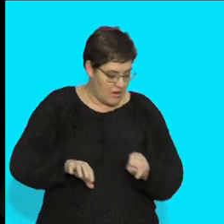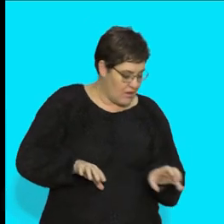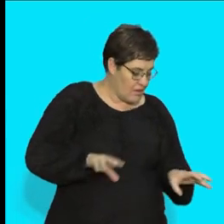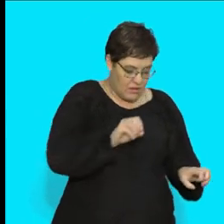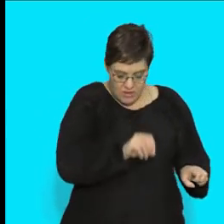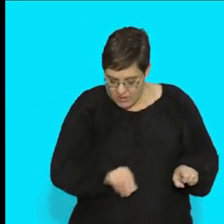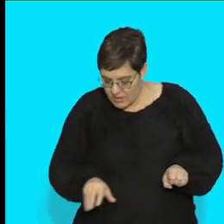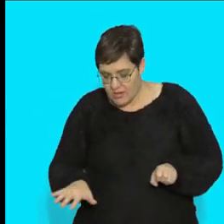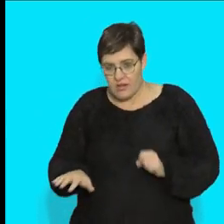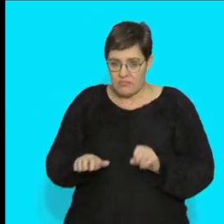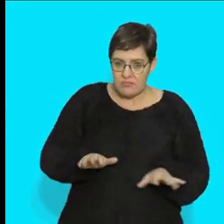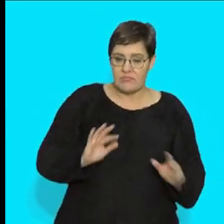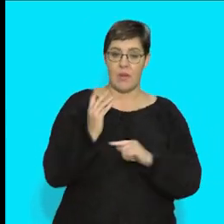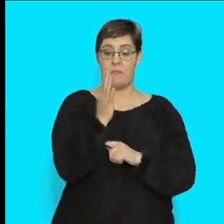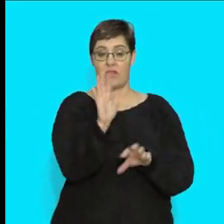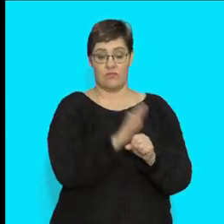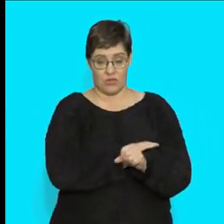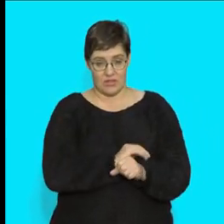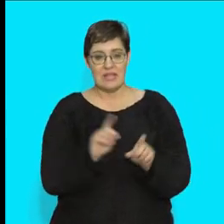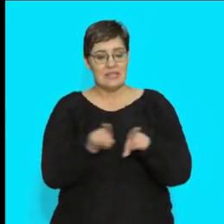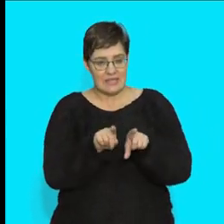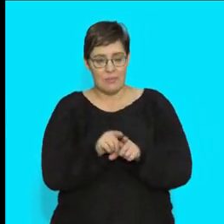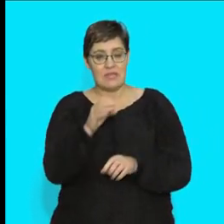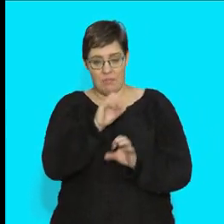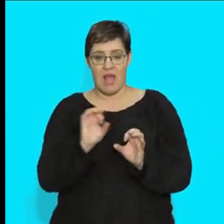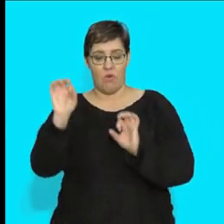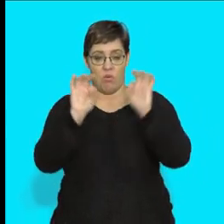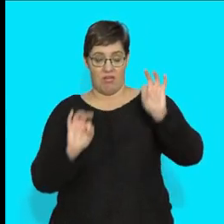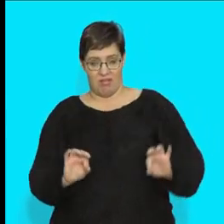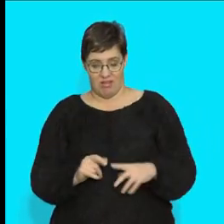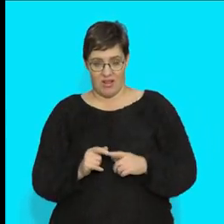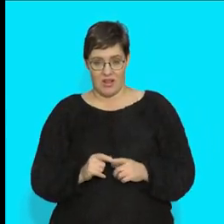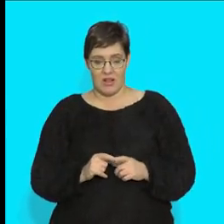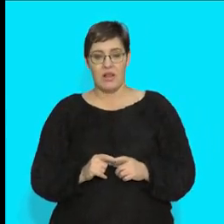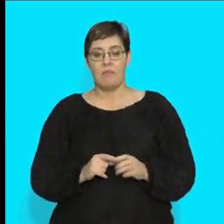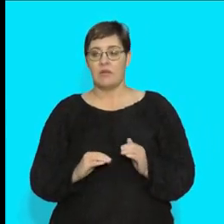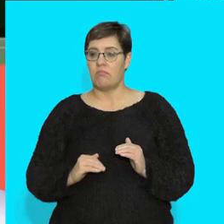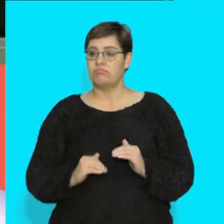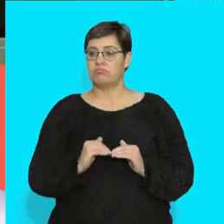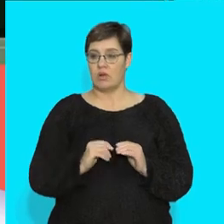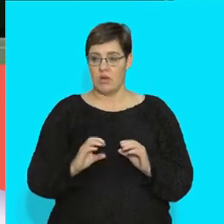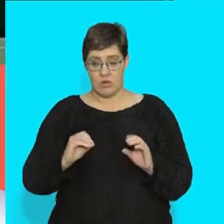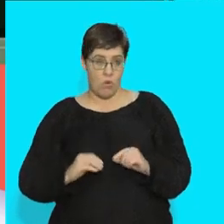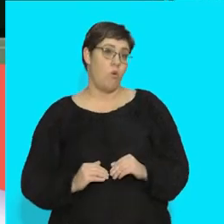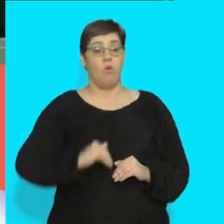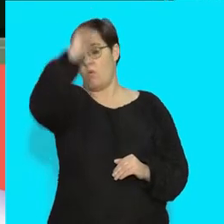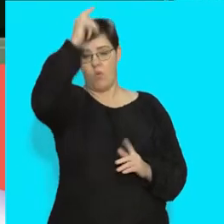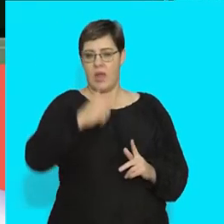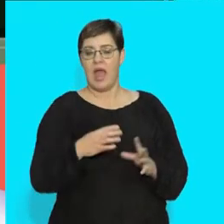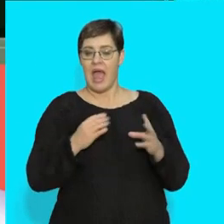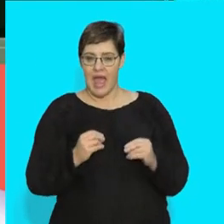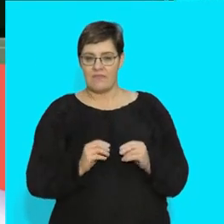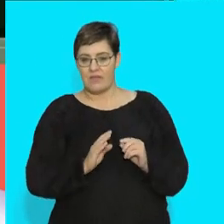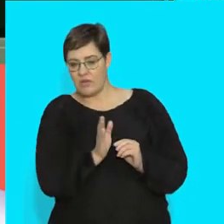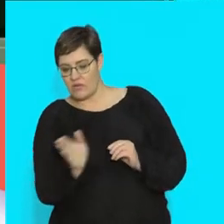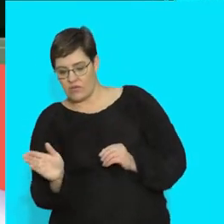parts, all right, of the plant. The same as the xylem has got holes. You don't have an elevator that goes from 0 to 10. You've got to have